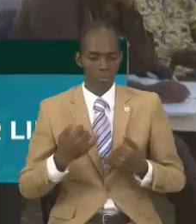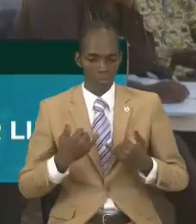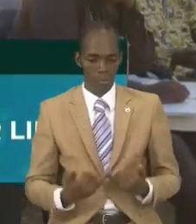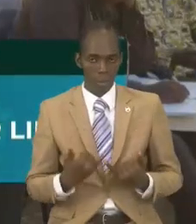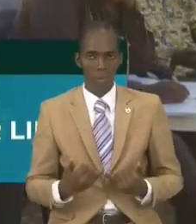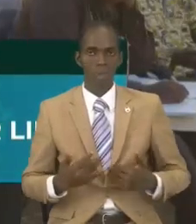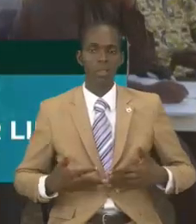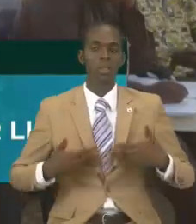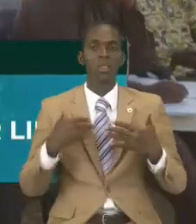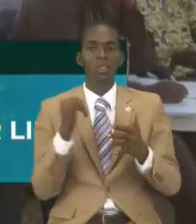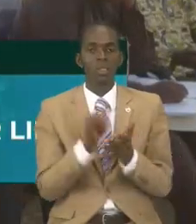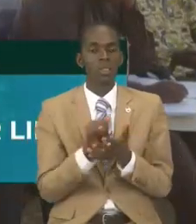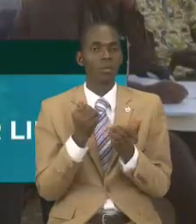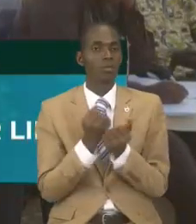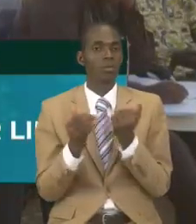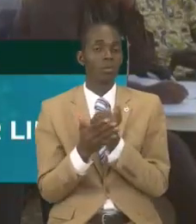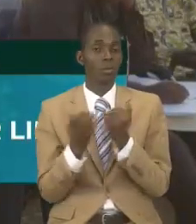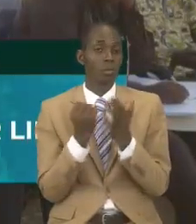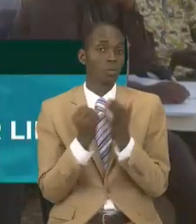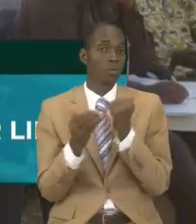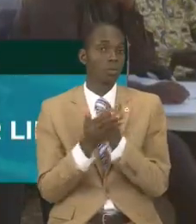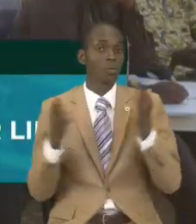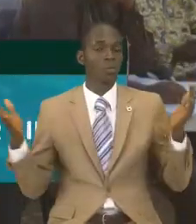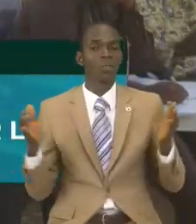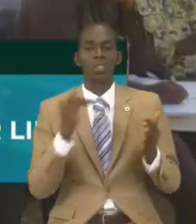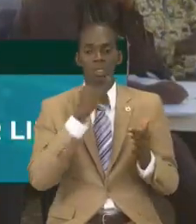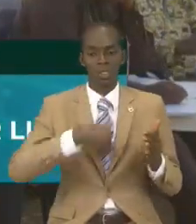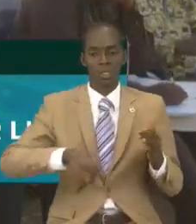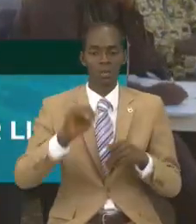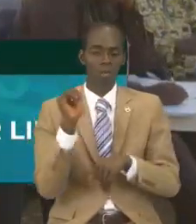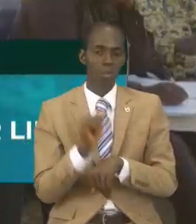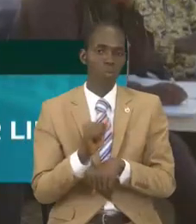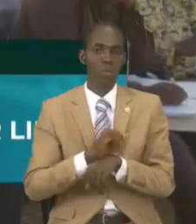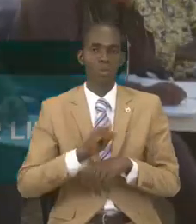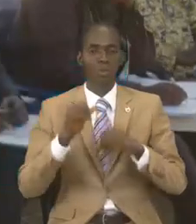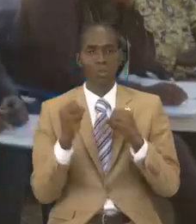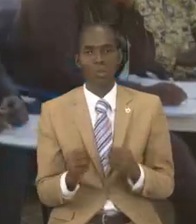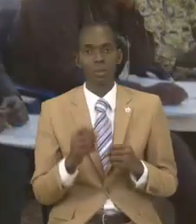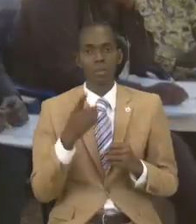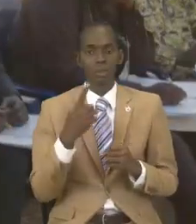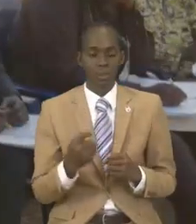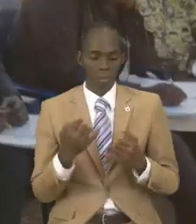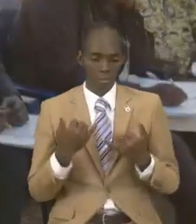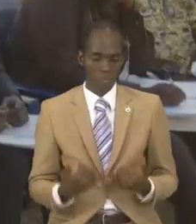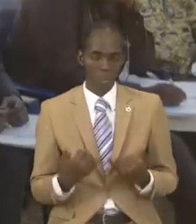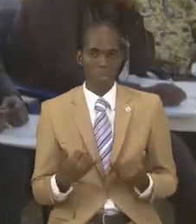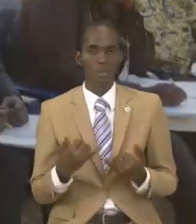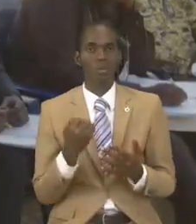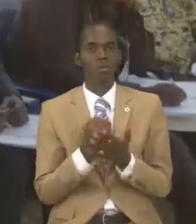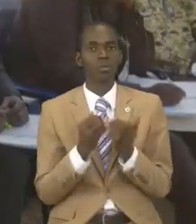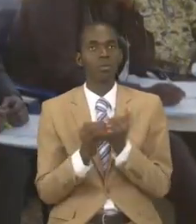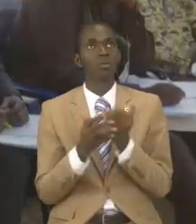that crucifixion is still effective. The present crucifixion